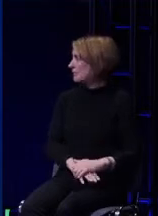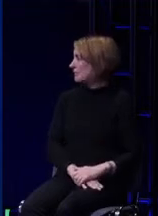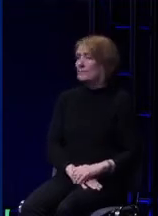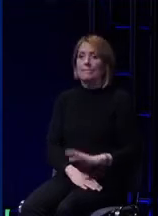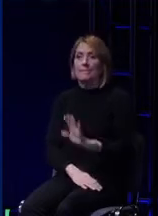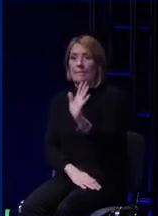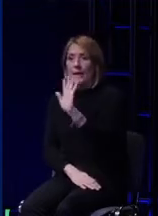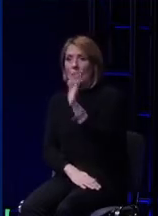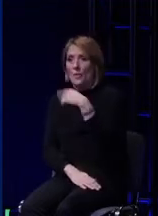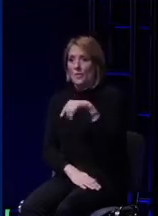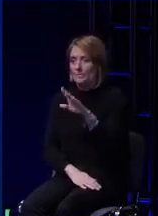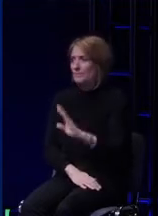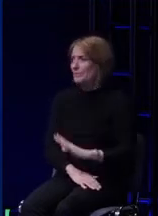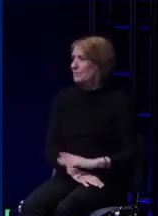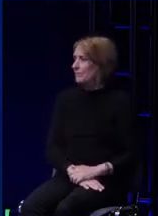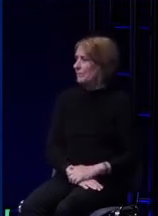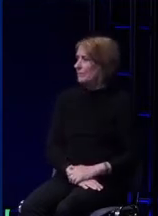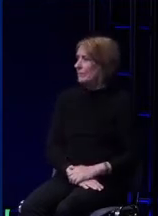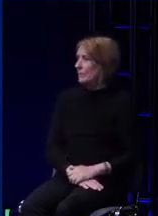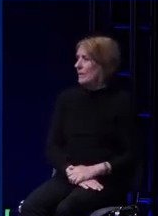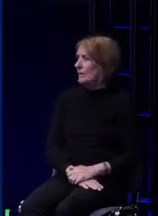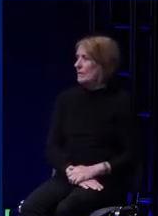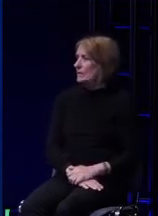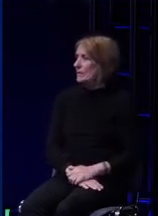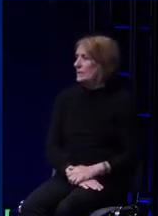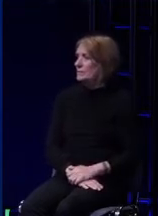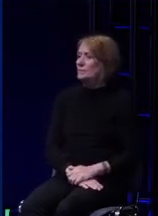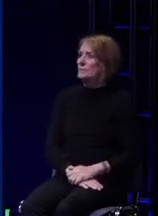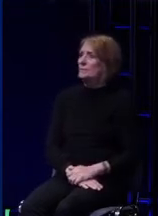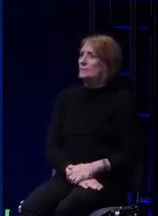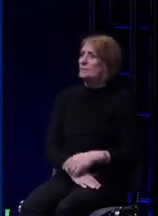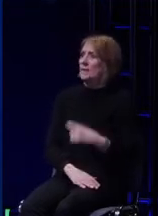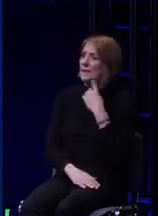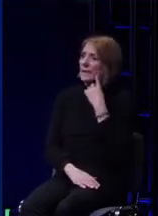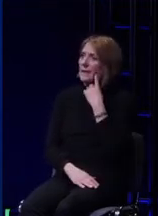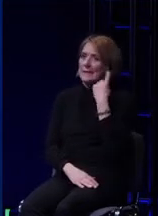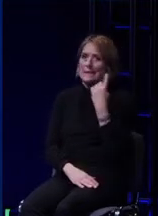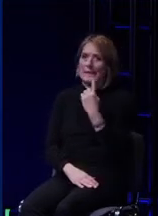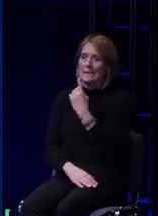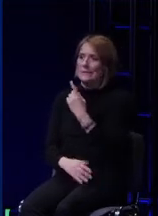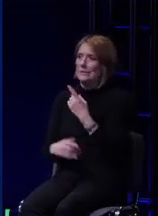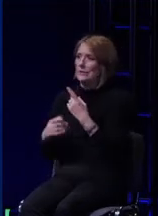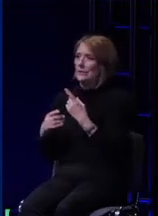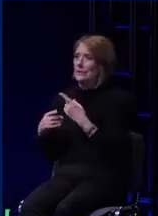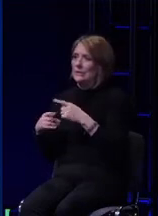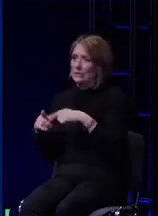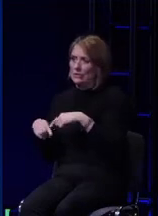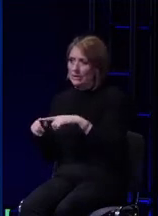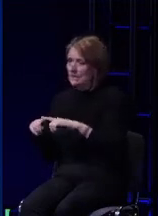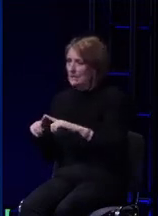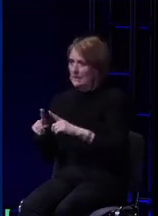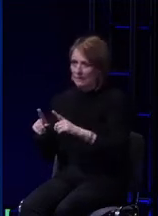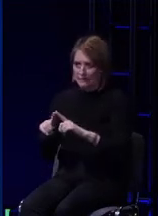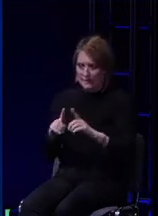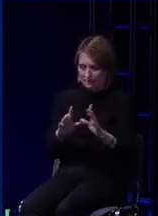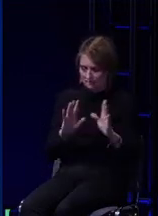Hello, everyone. Well, I think every director is different, firstly,